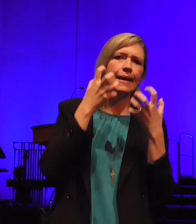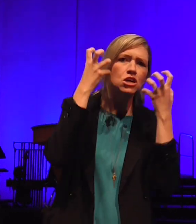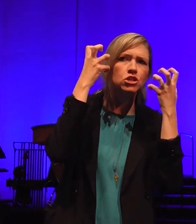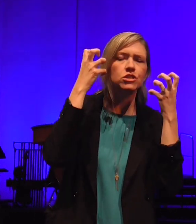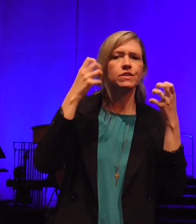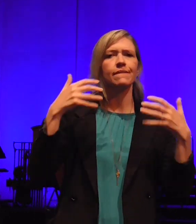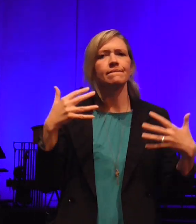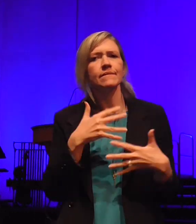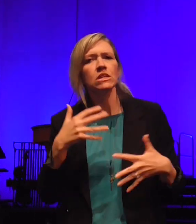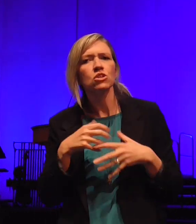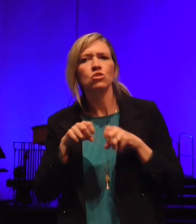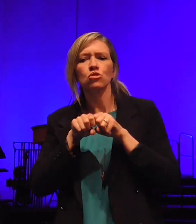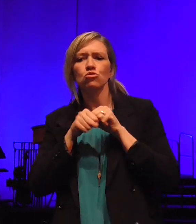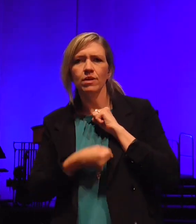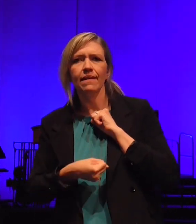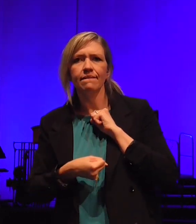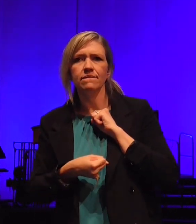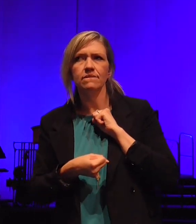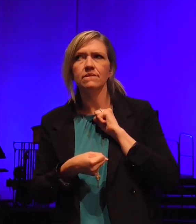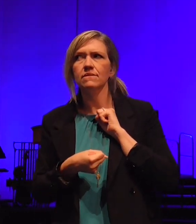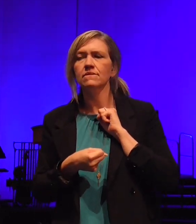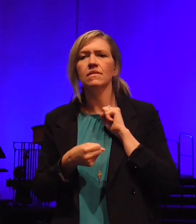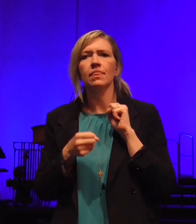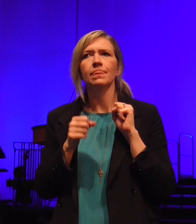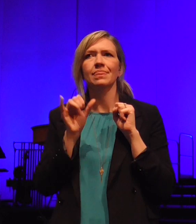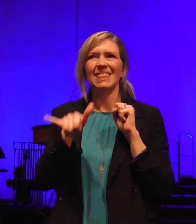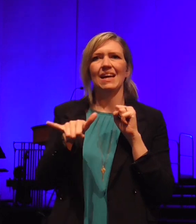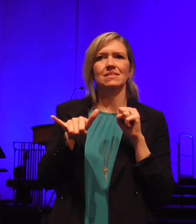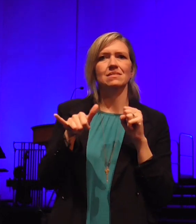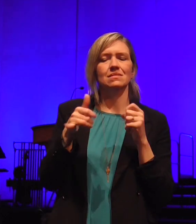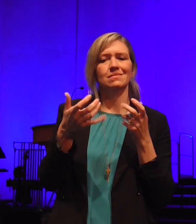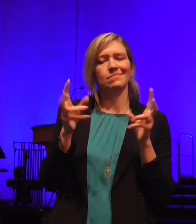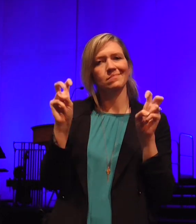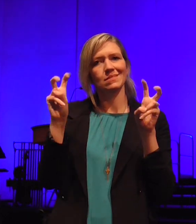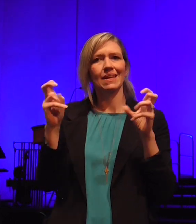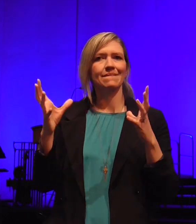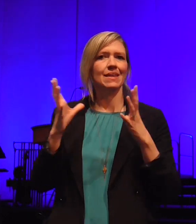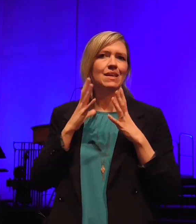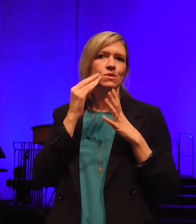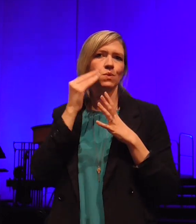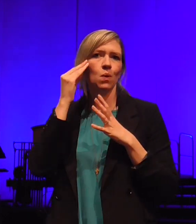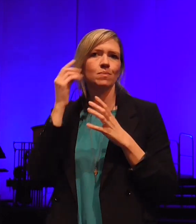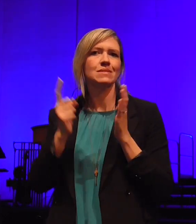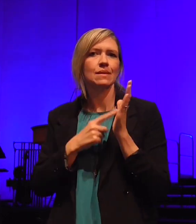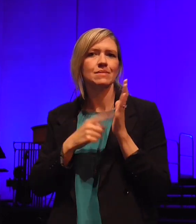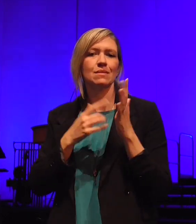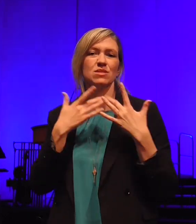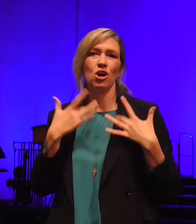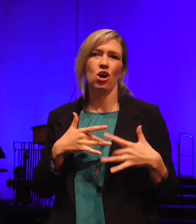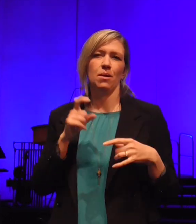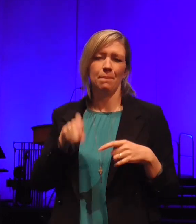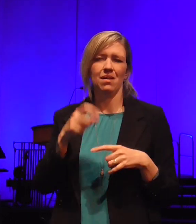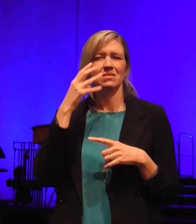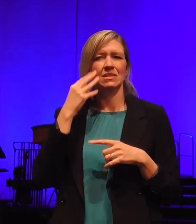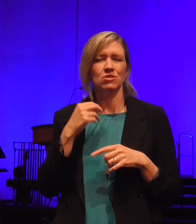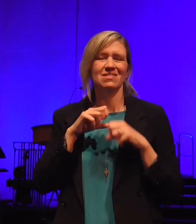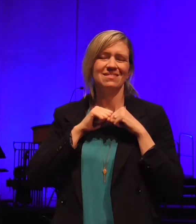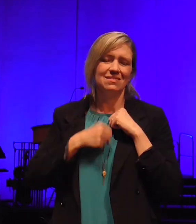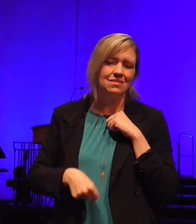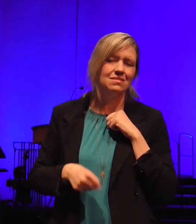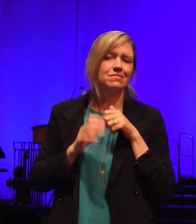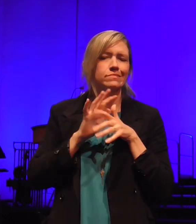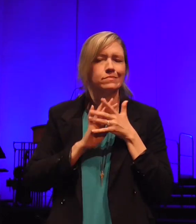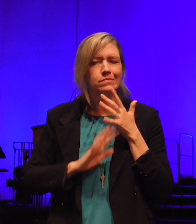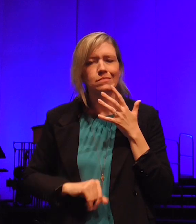fear, grief. These are vacation homes that the heart must dwell in from time to time. These are the result of